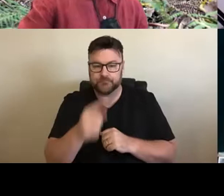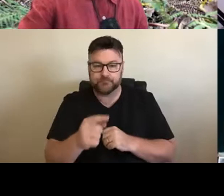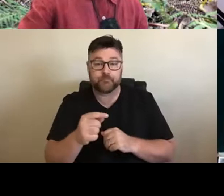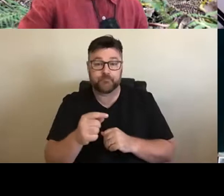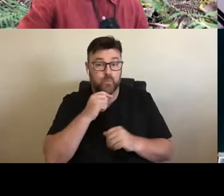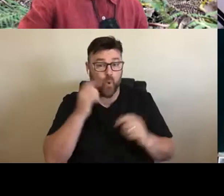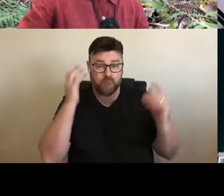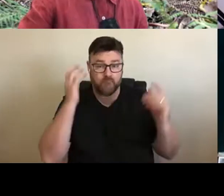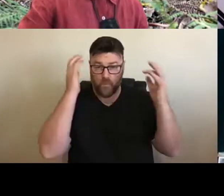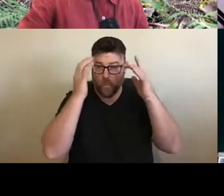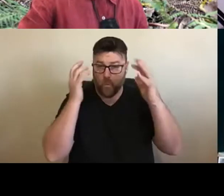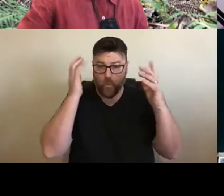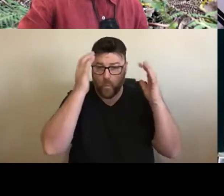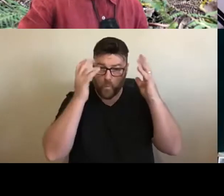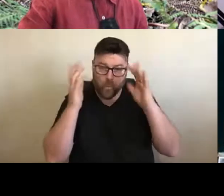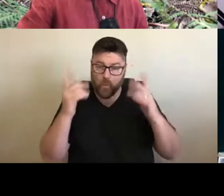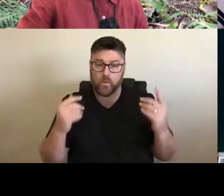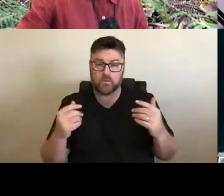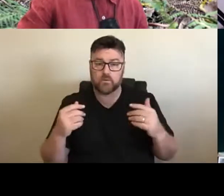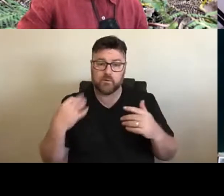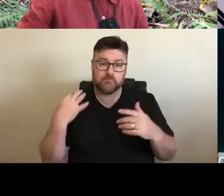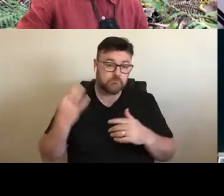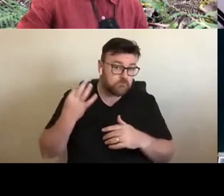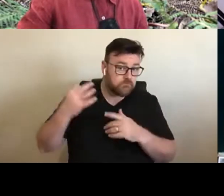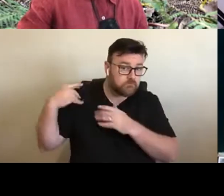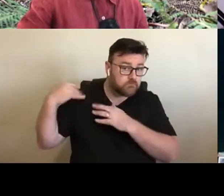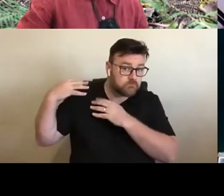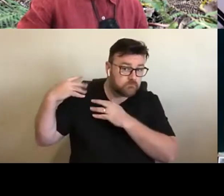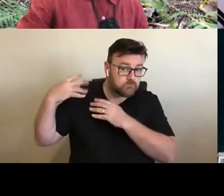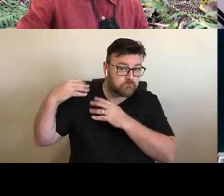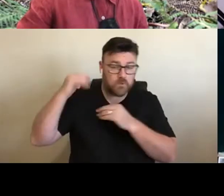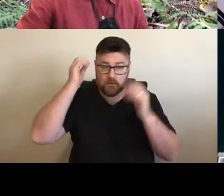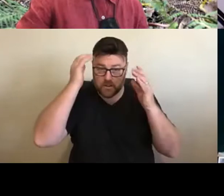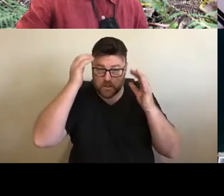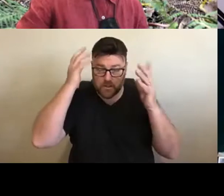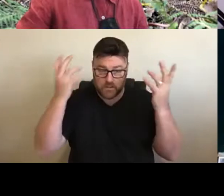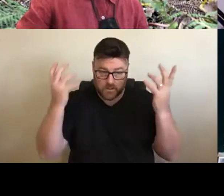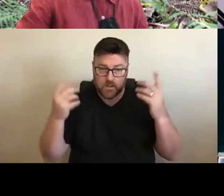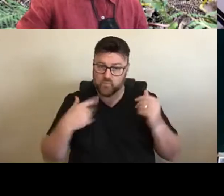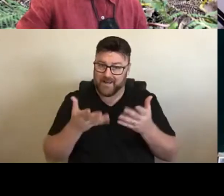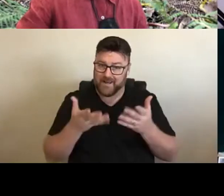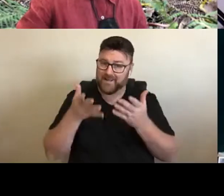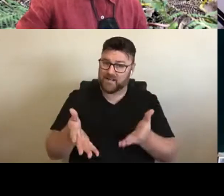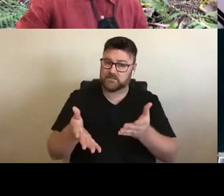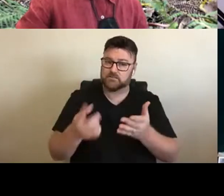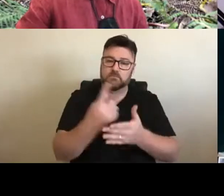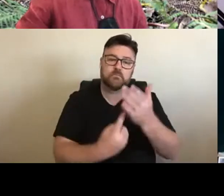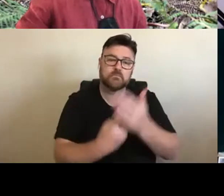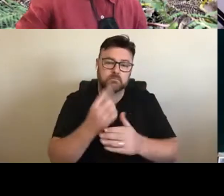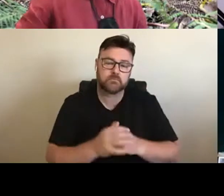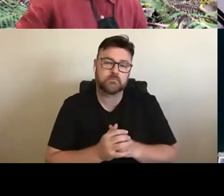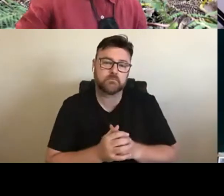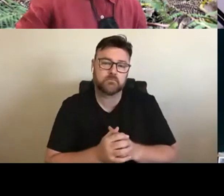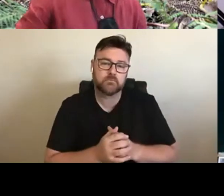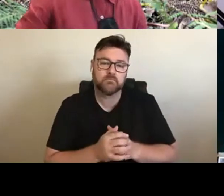for long periods of time, to elevate those and to listen, because the things that resonate take